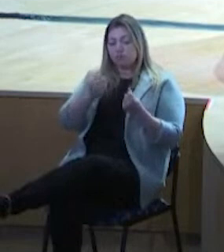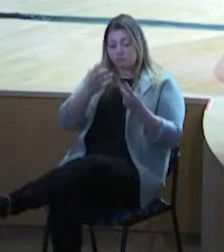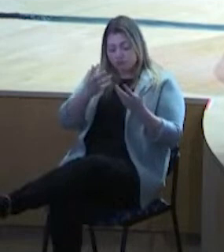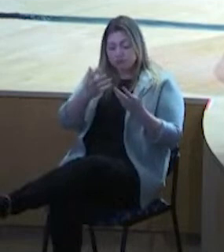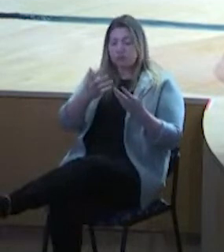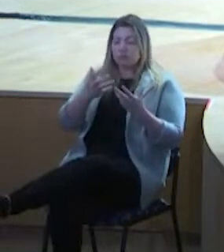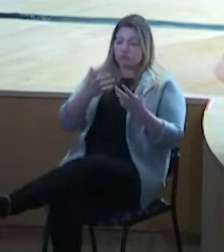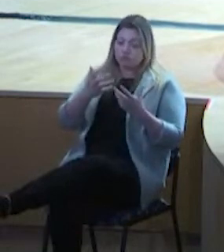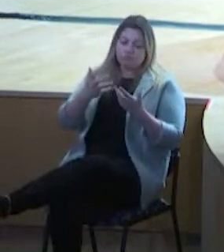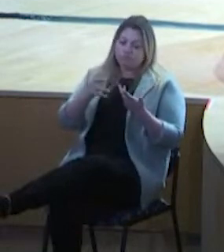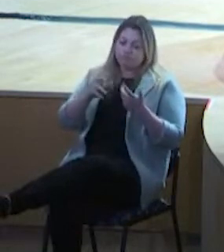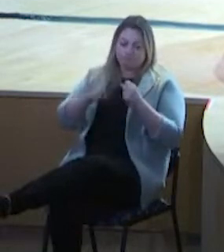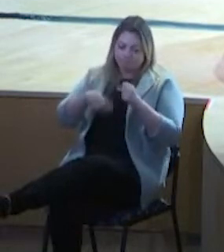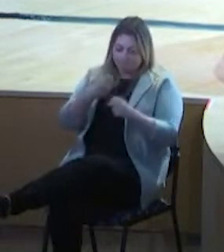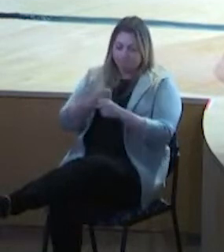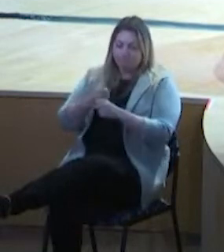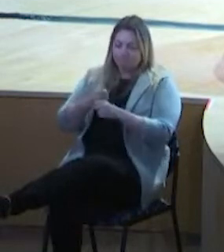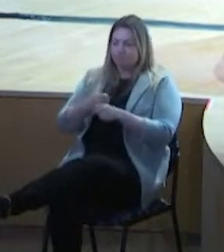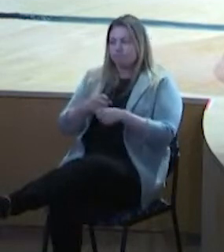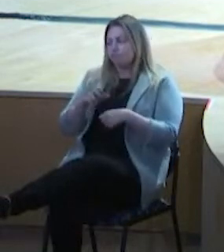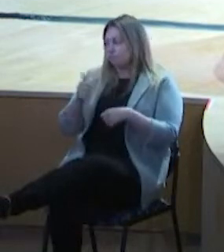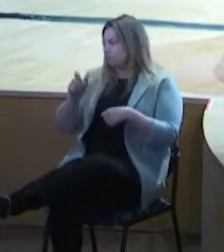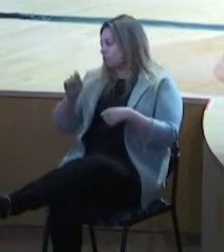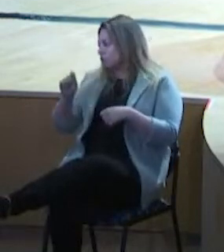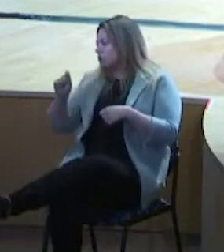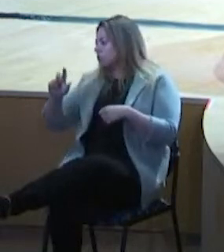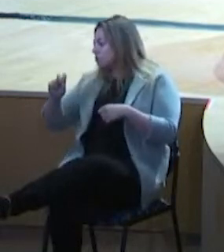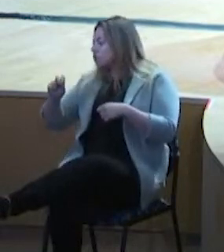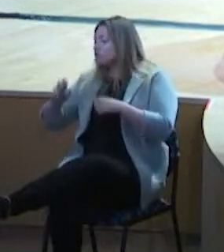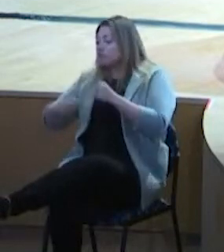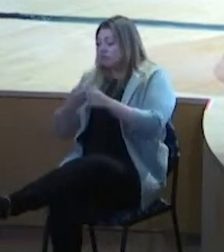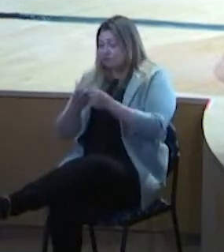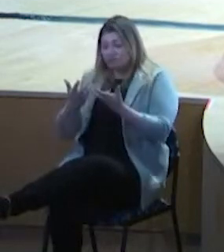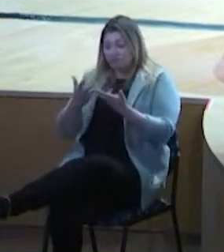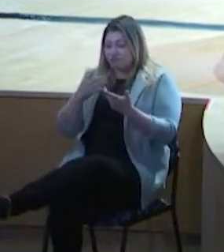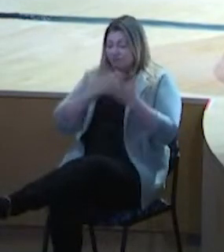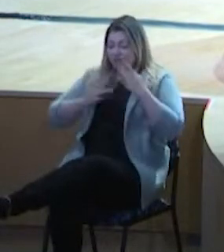decades has been our lack of water.